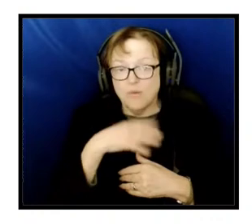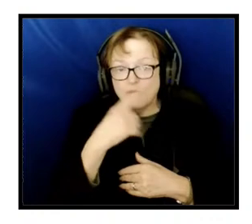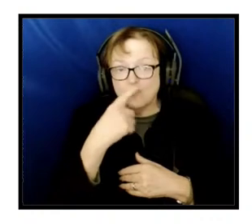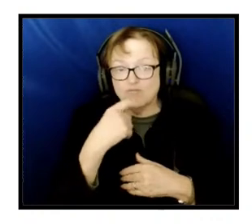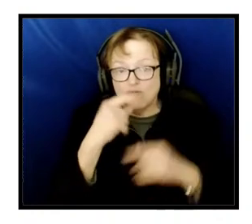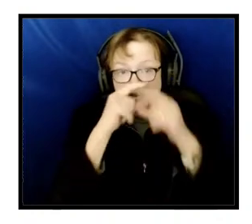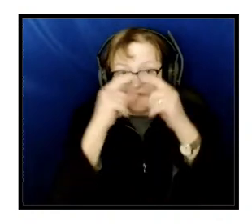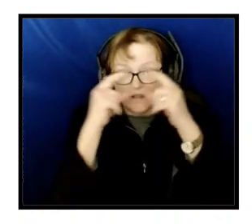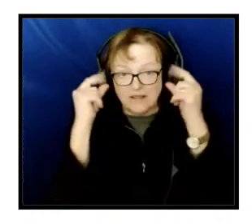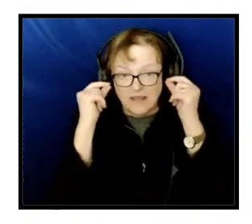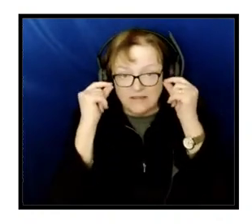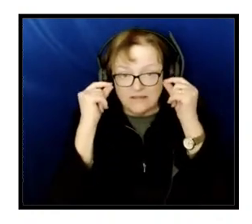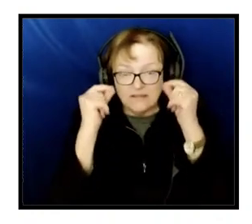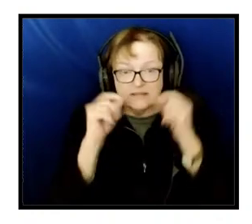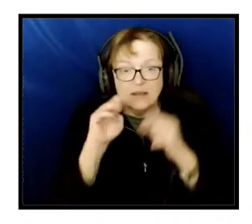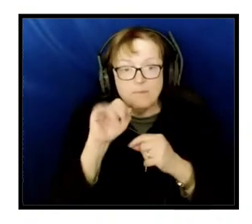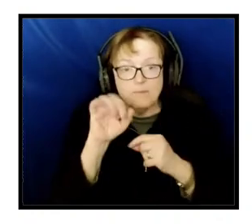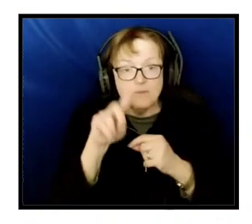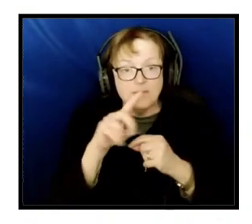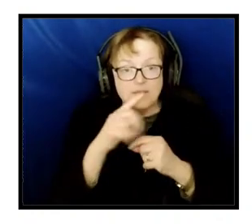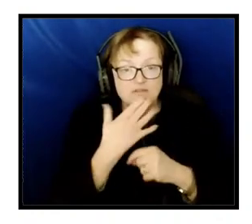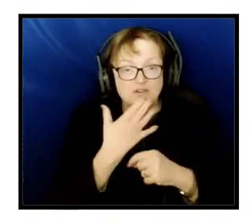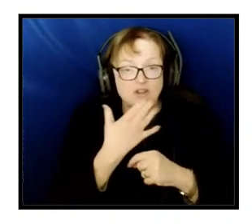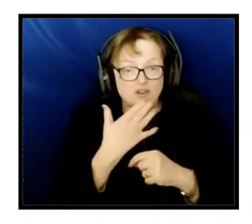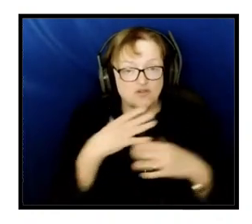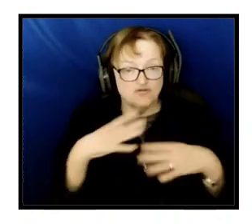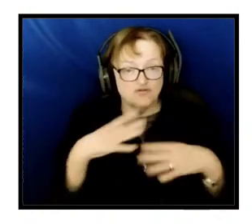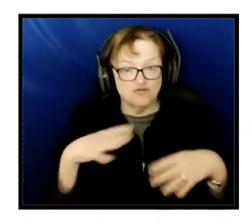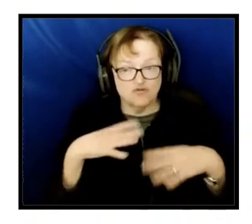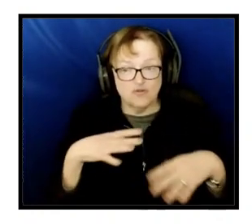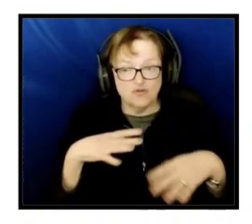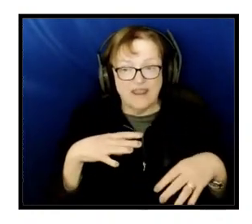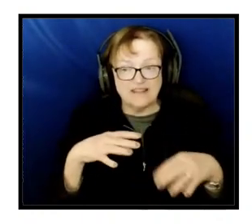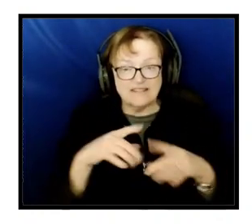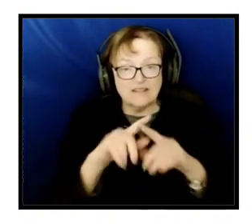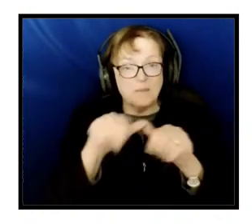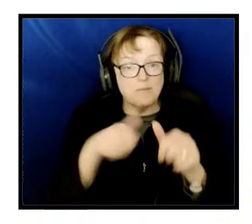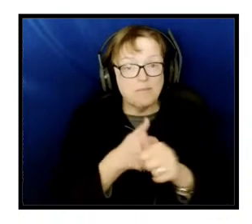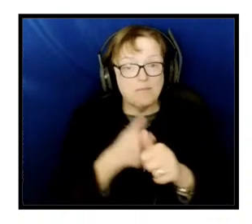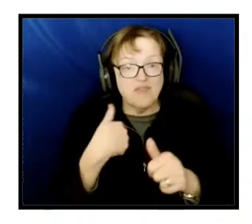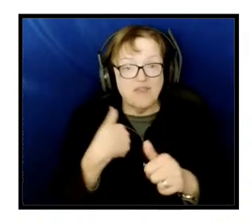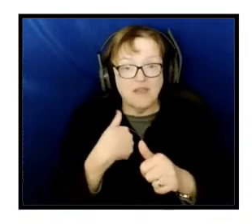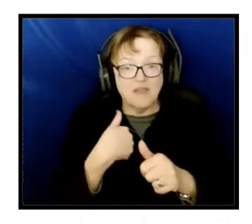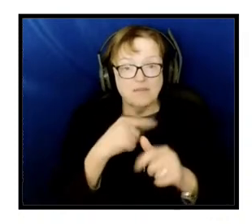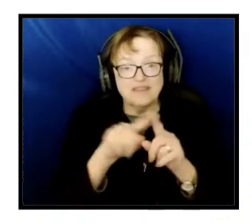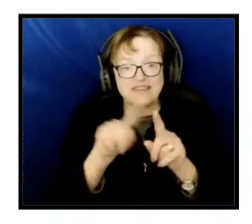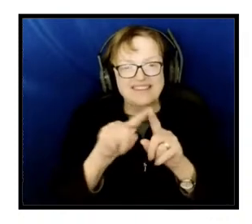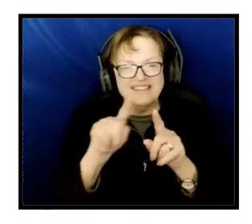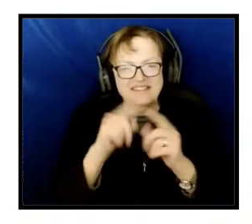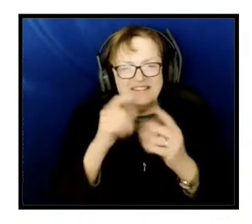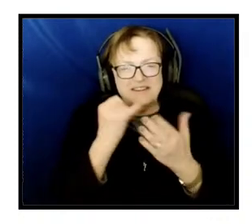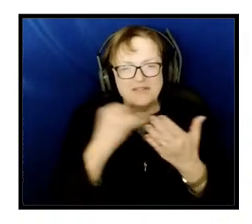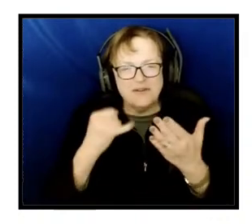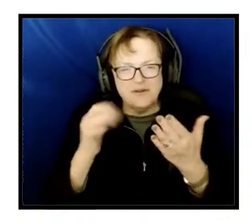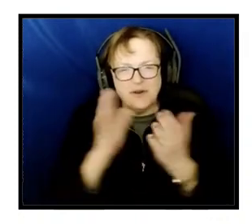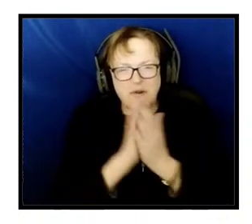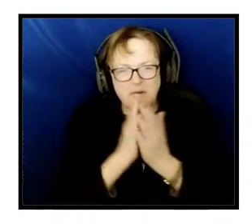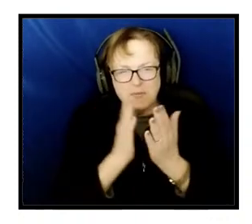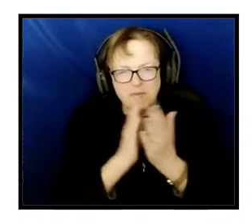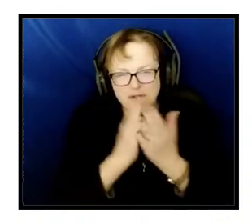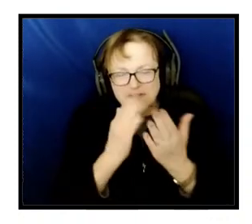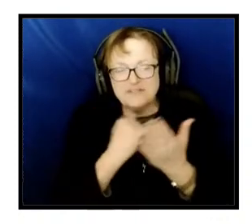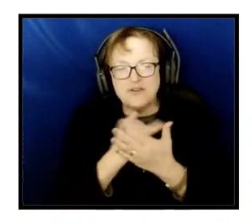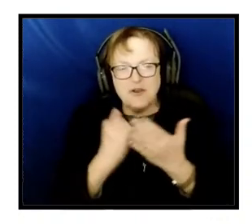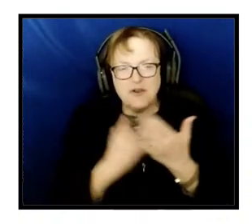and a mustard colored dress against some of my favorite art books and art. Really great to have you here this